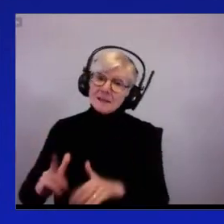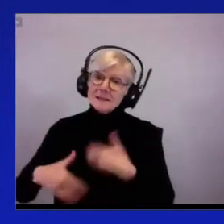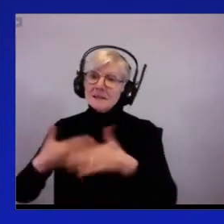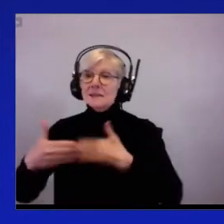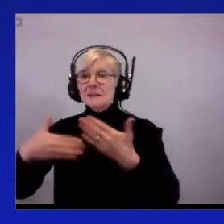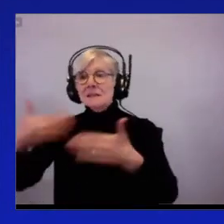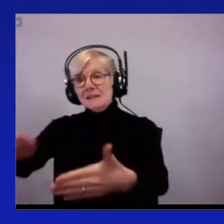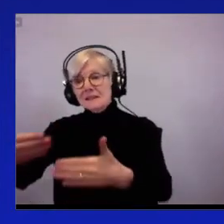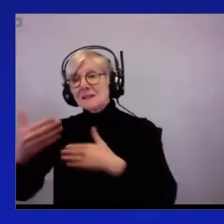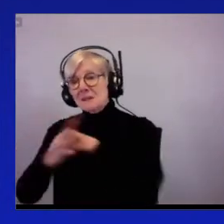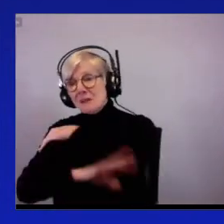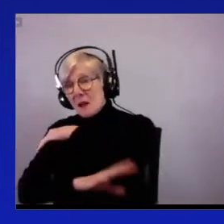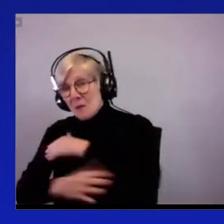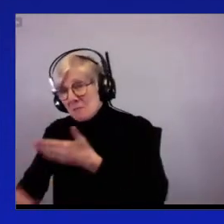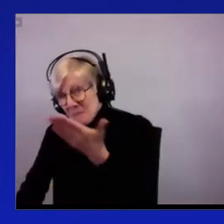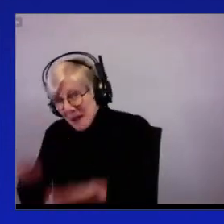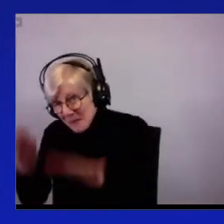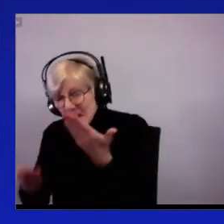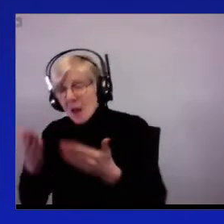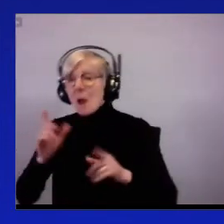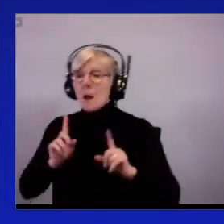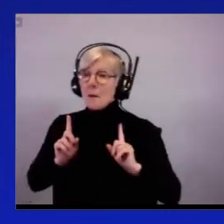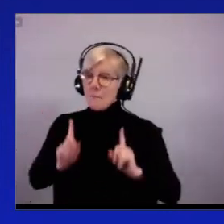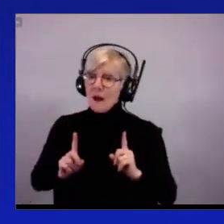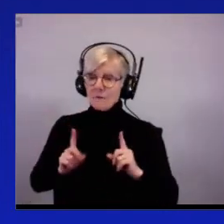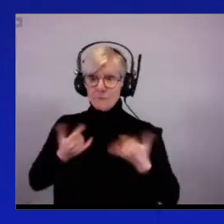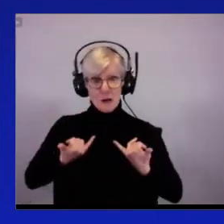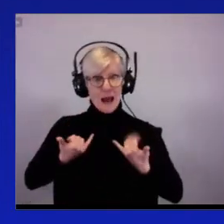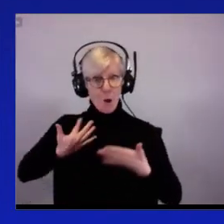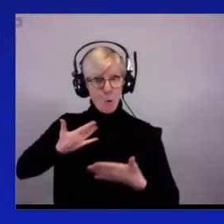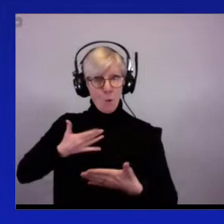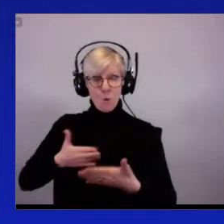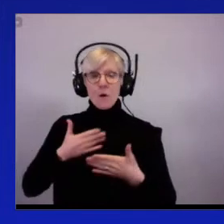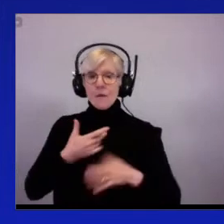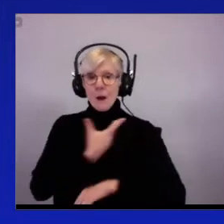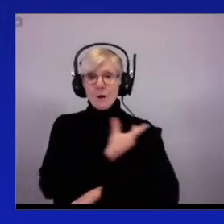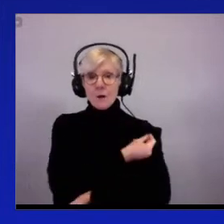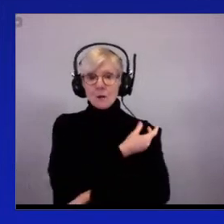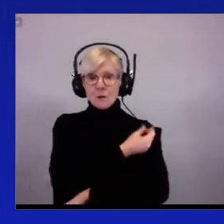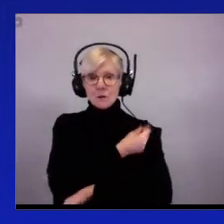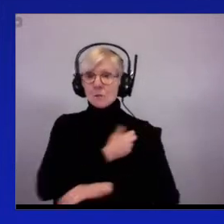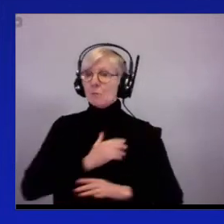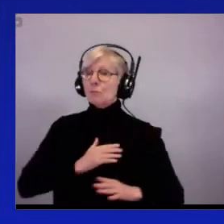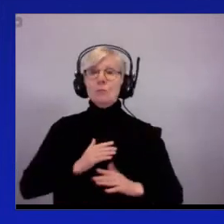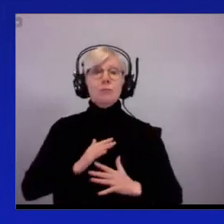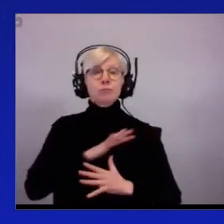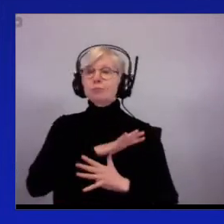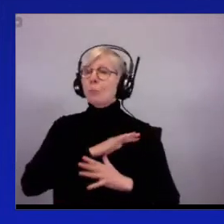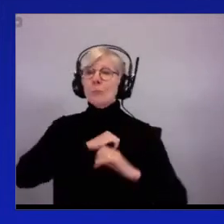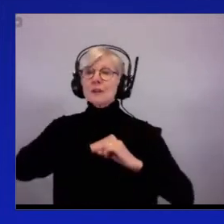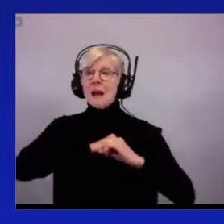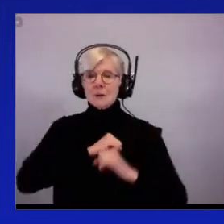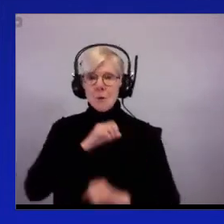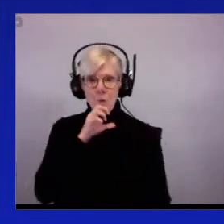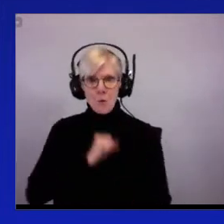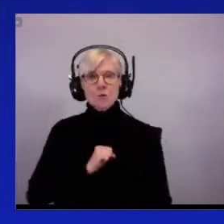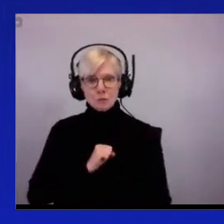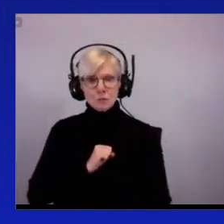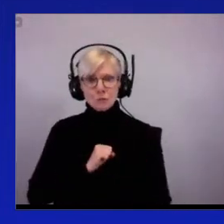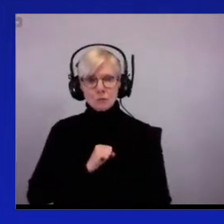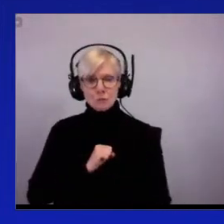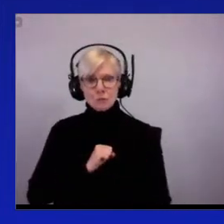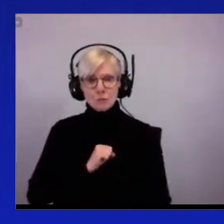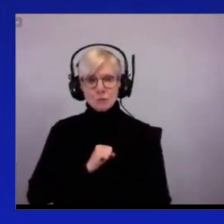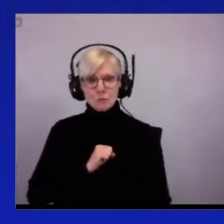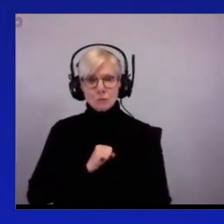then is that the protection being provided by the vaccine to older adults will decrease the